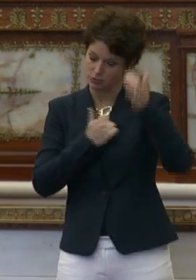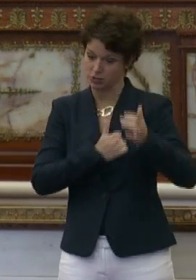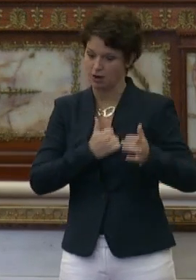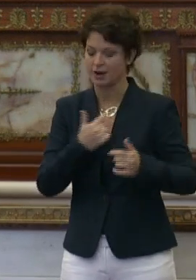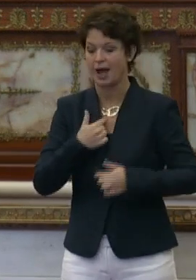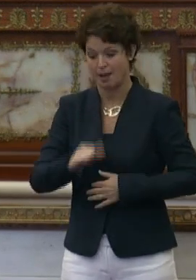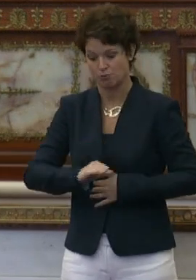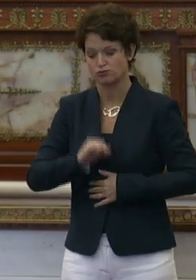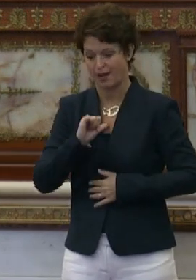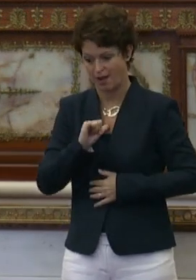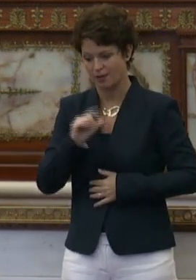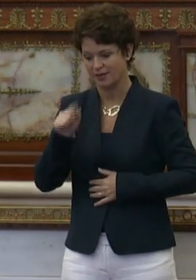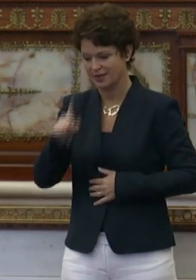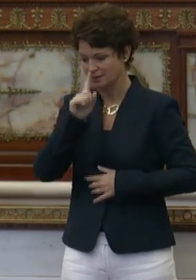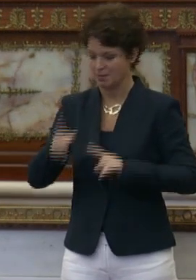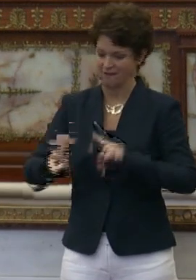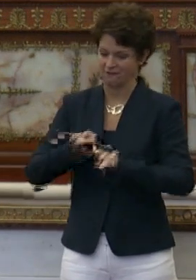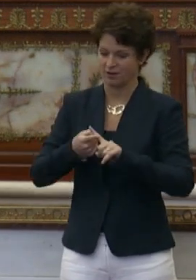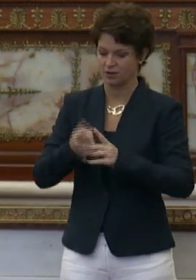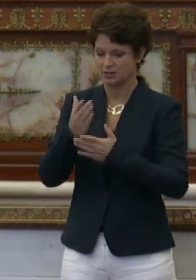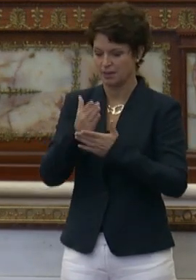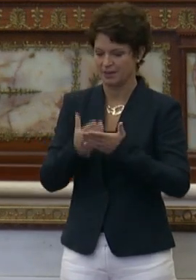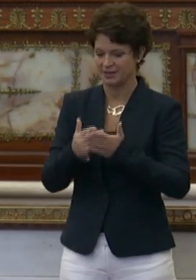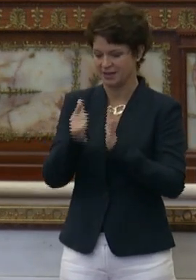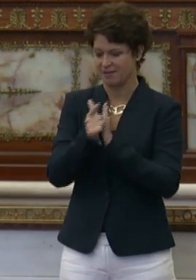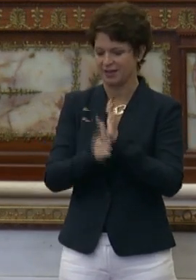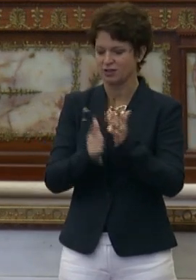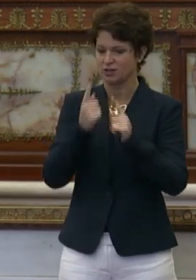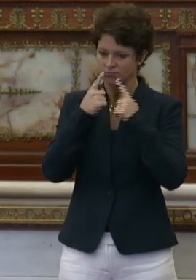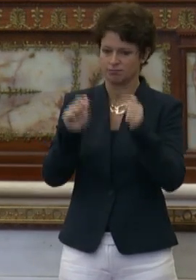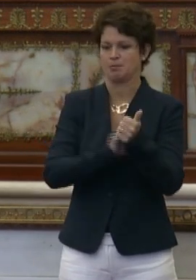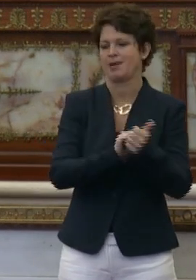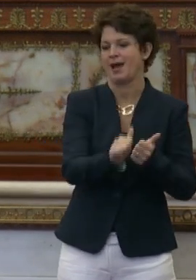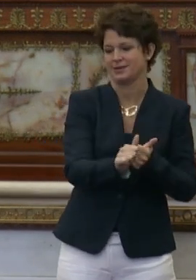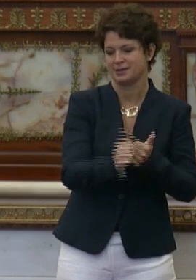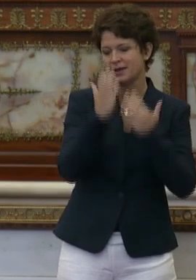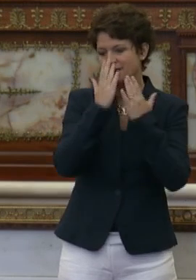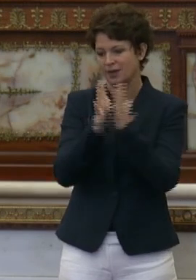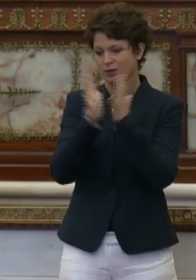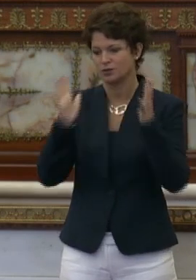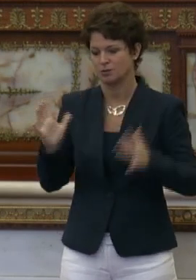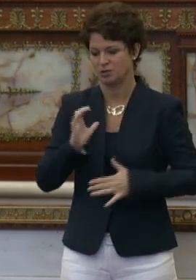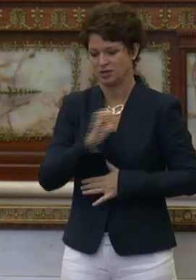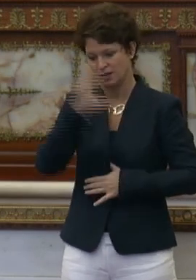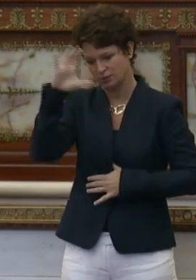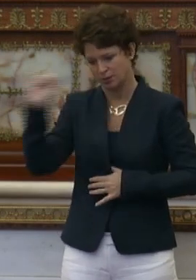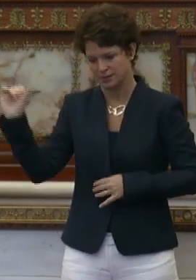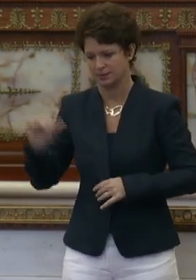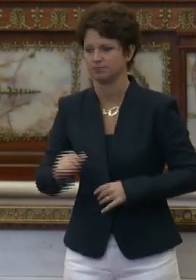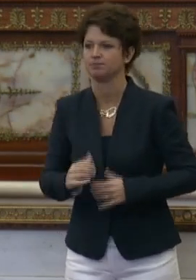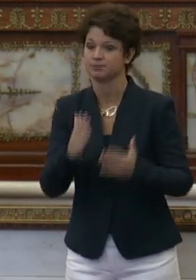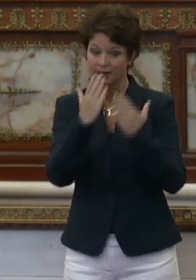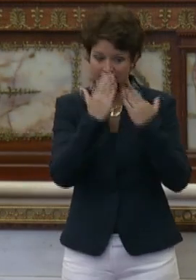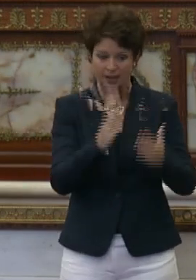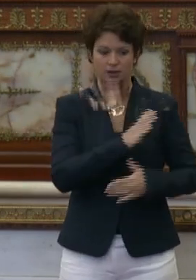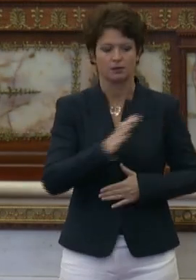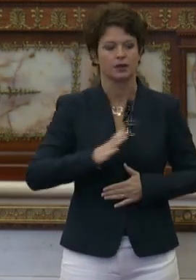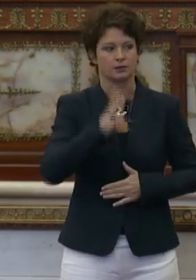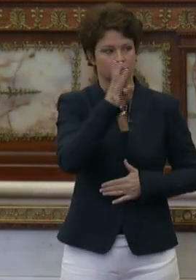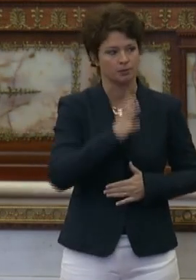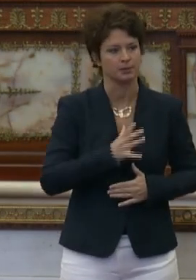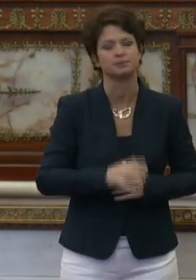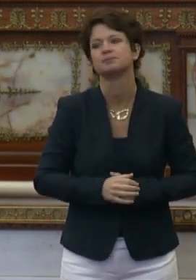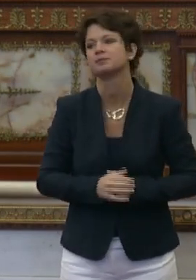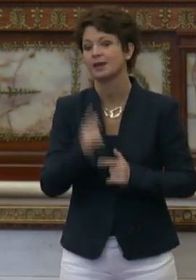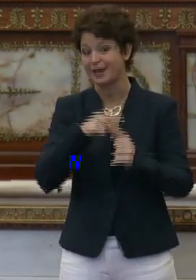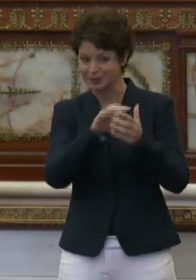I'm proud that this is my first piece of legislation to pass. Thank you so much, Council President. Thank you, Councilwoman,